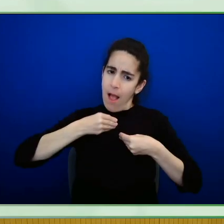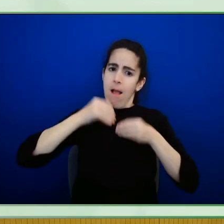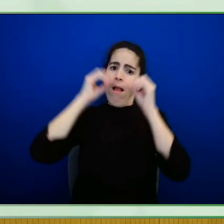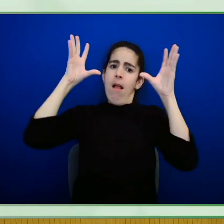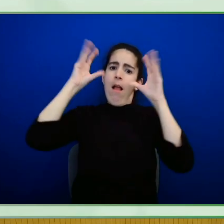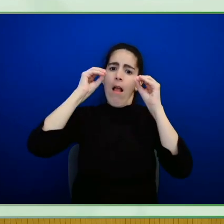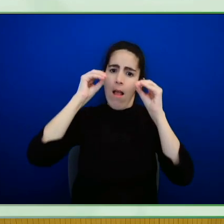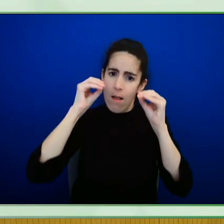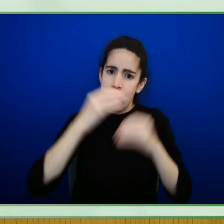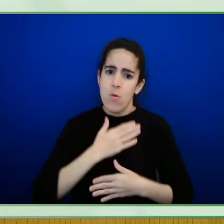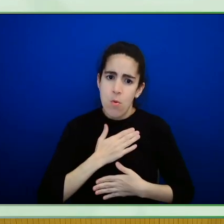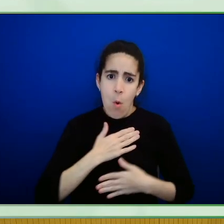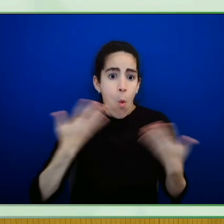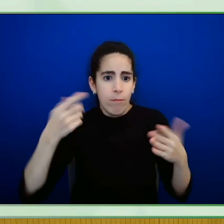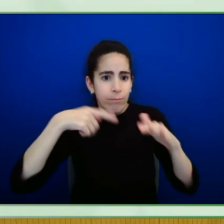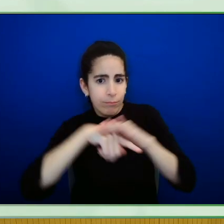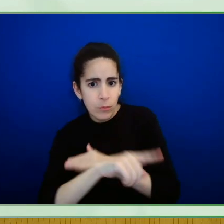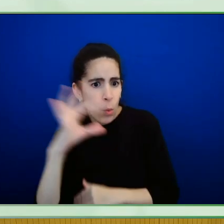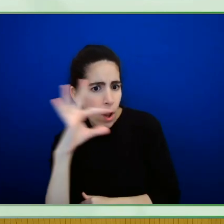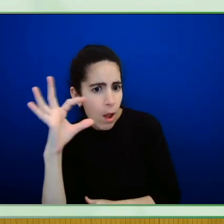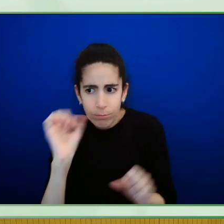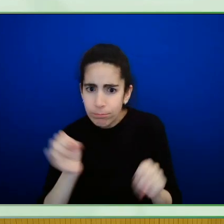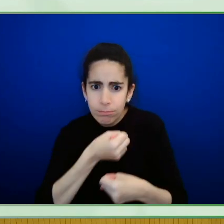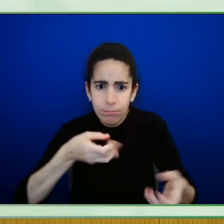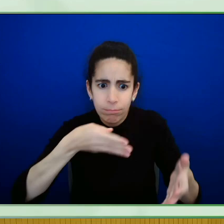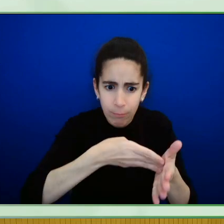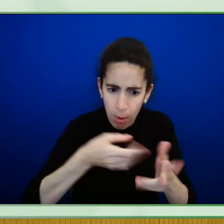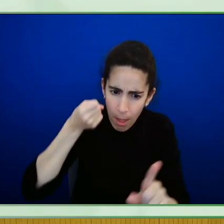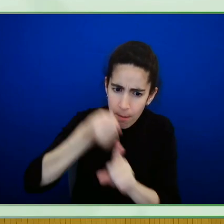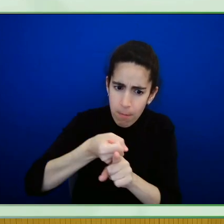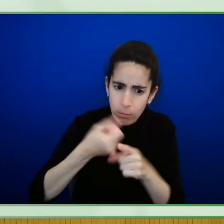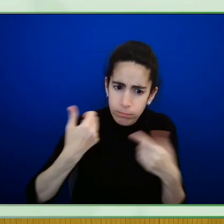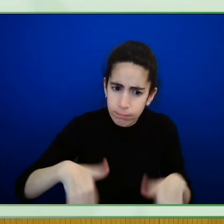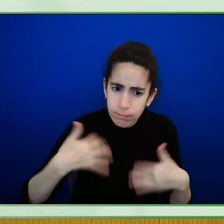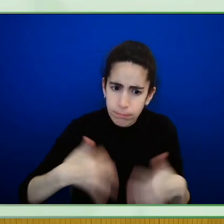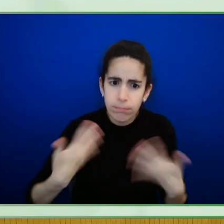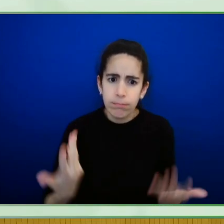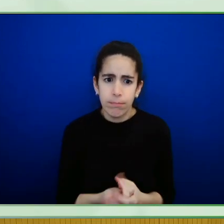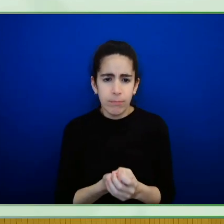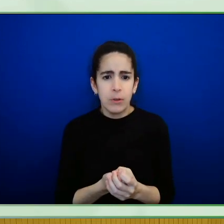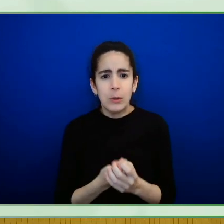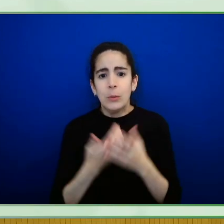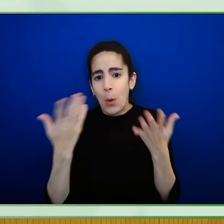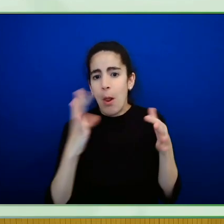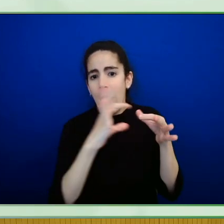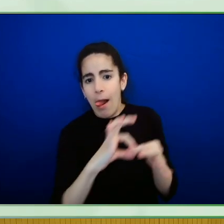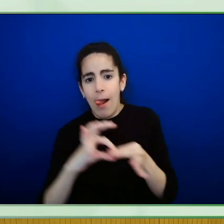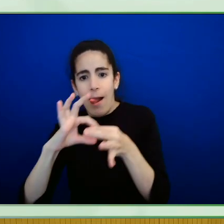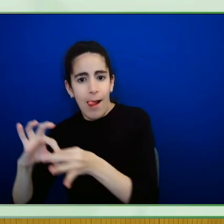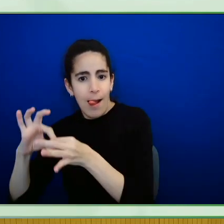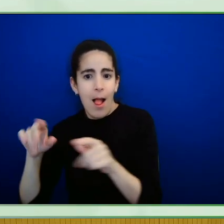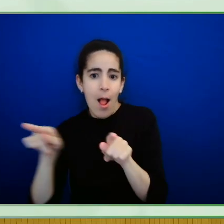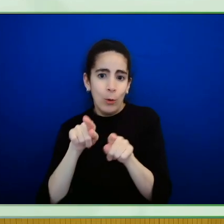to it. So that's why we are pretty aligned with some of the SDGs from the UN